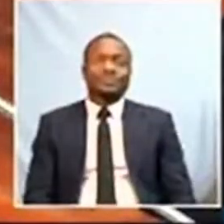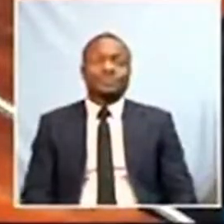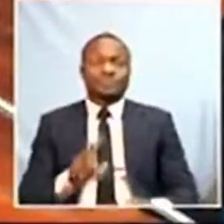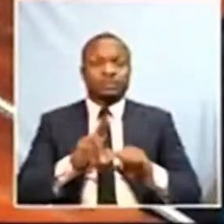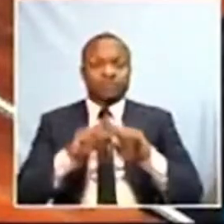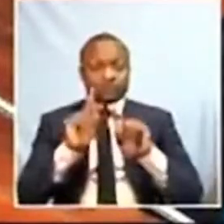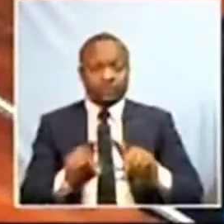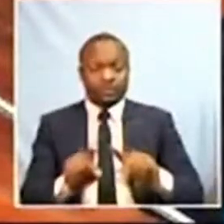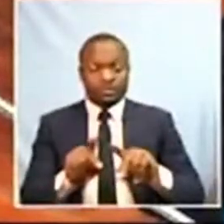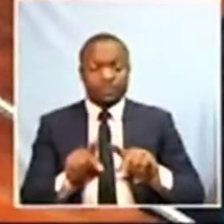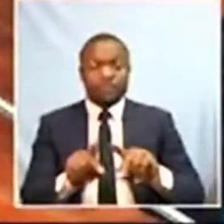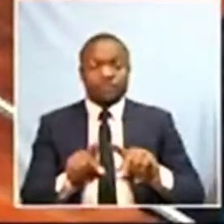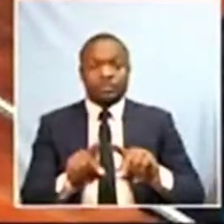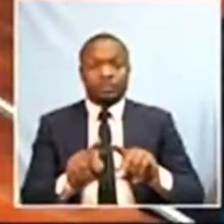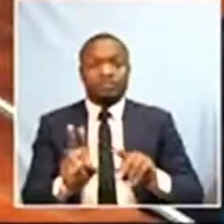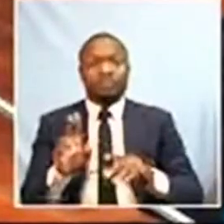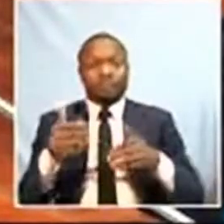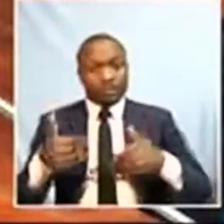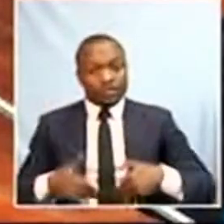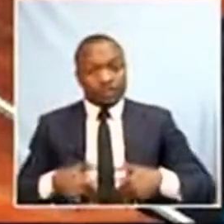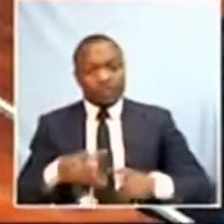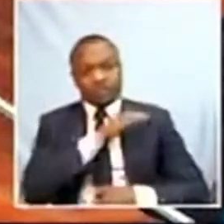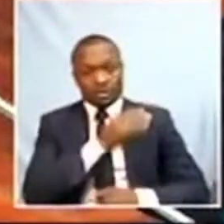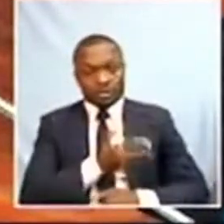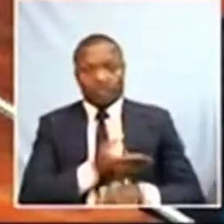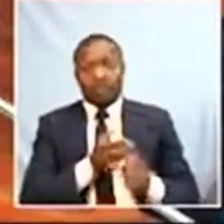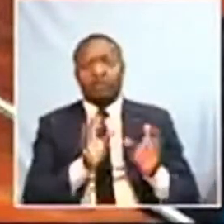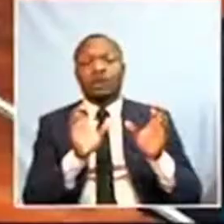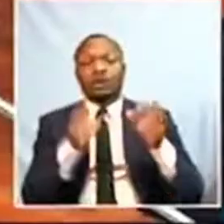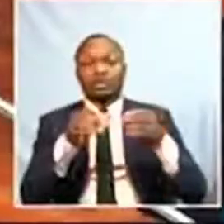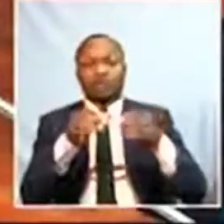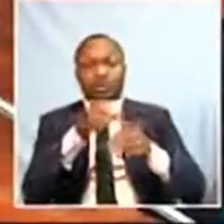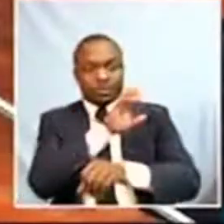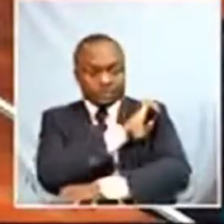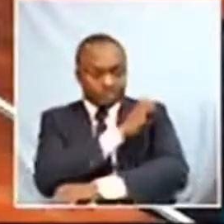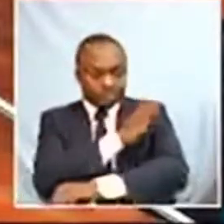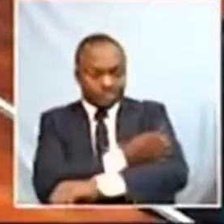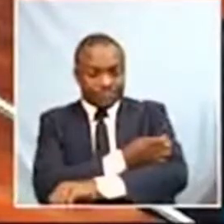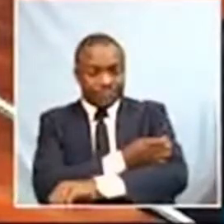Chair, we move on to youth, women, and community empowerment,